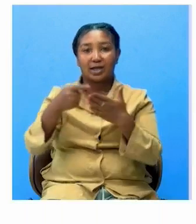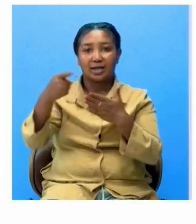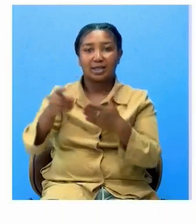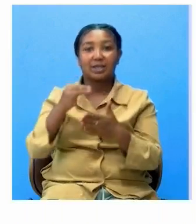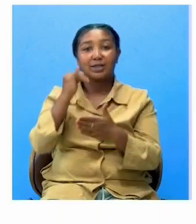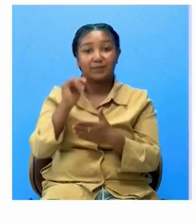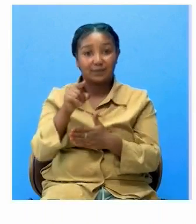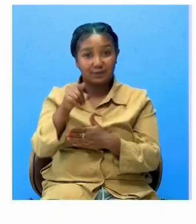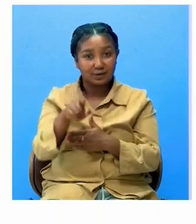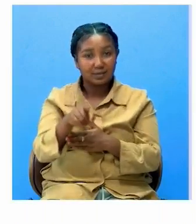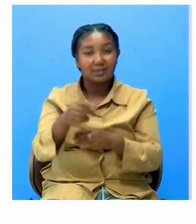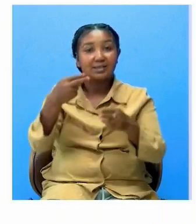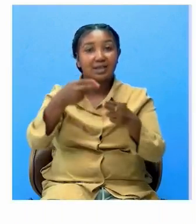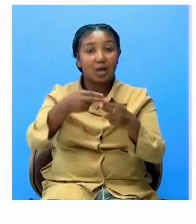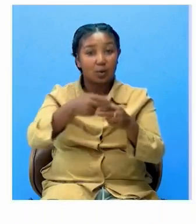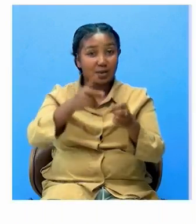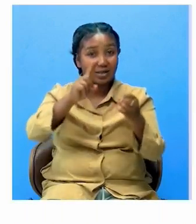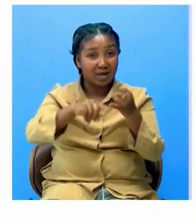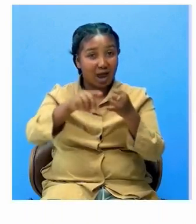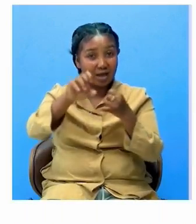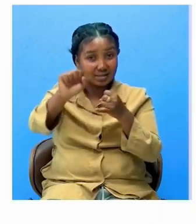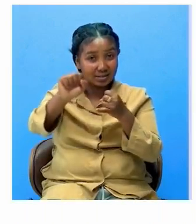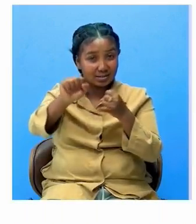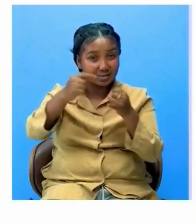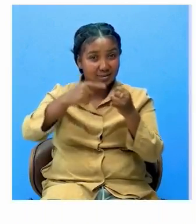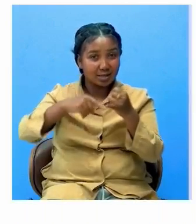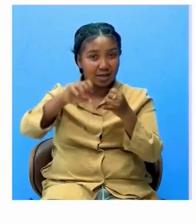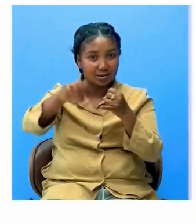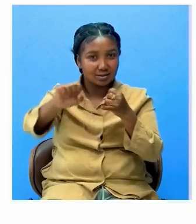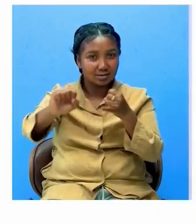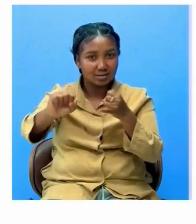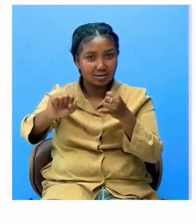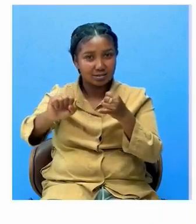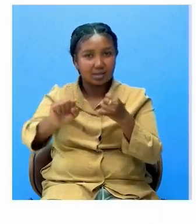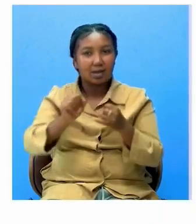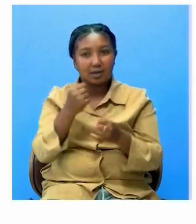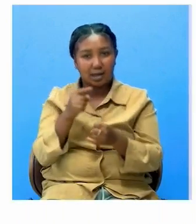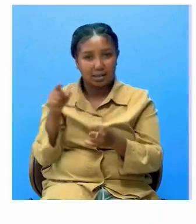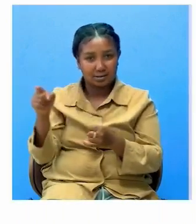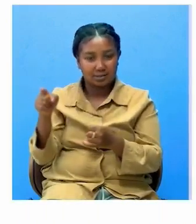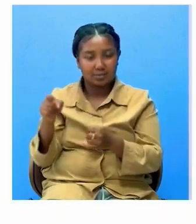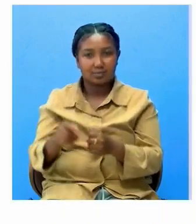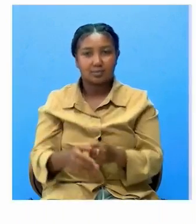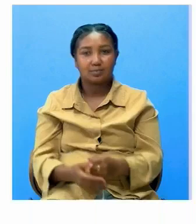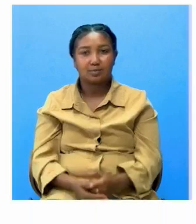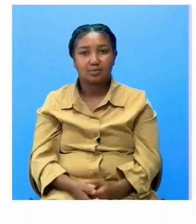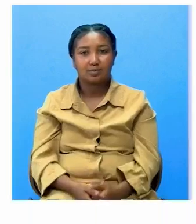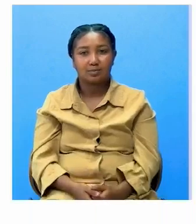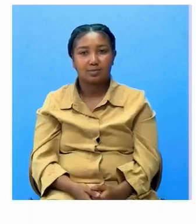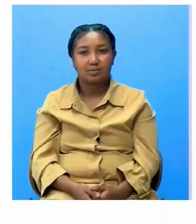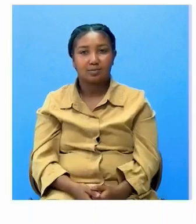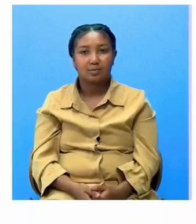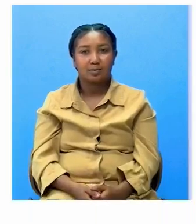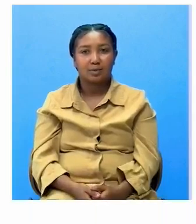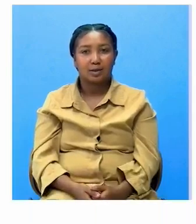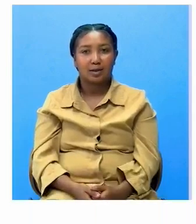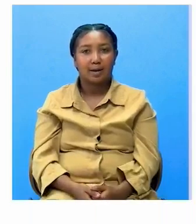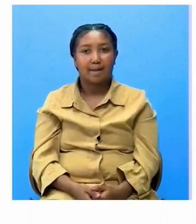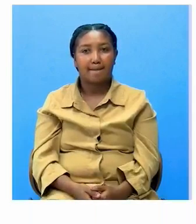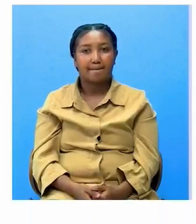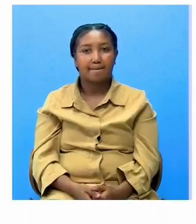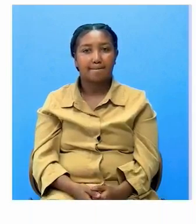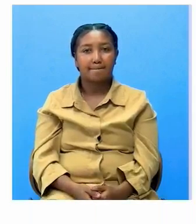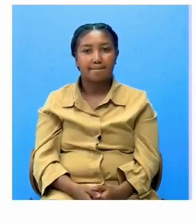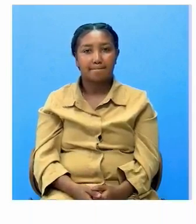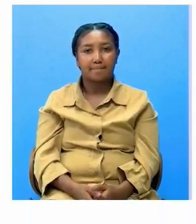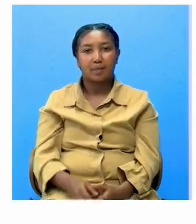if the noun is ended in S, just like this one. If the noun ended in